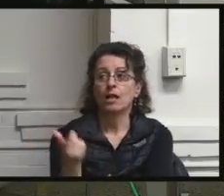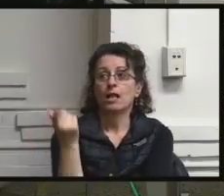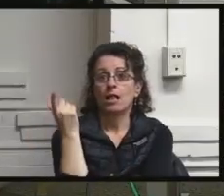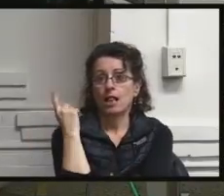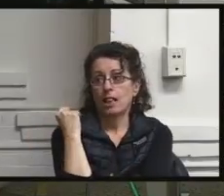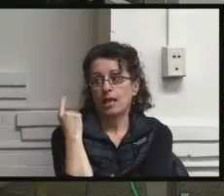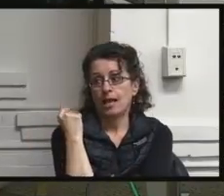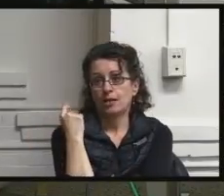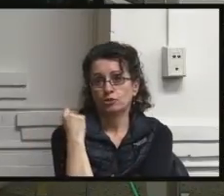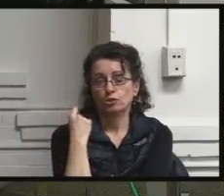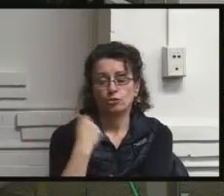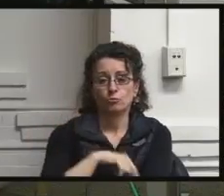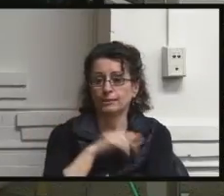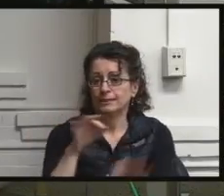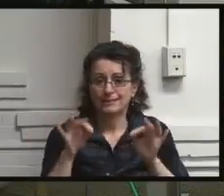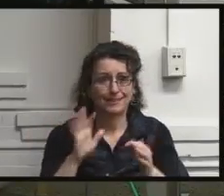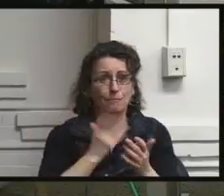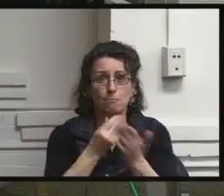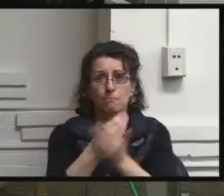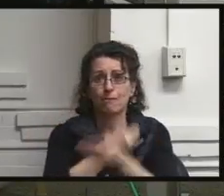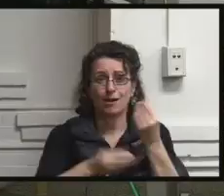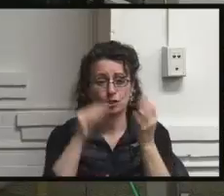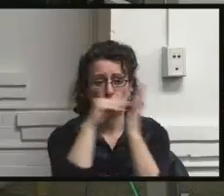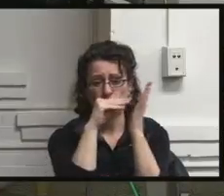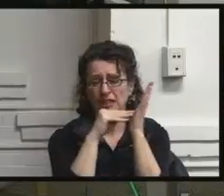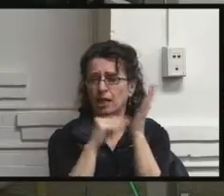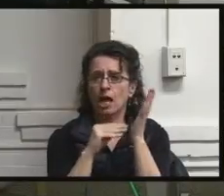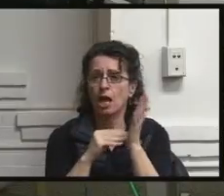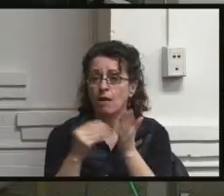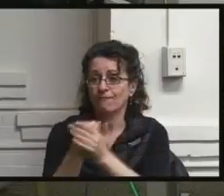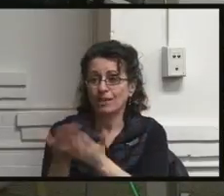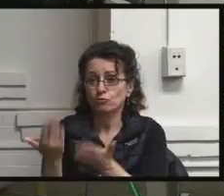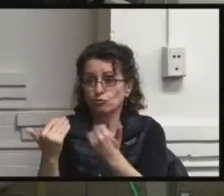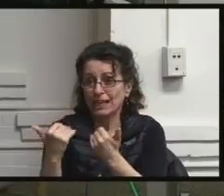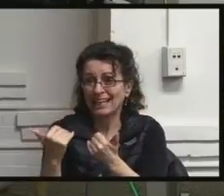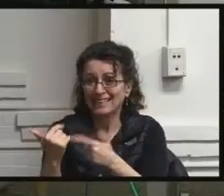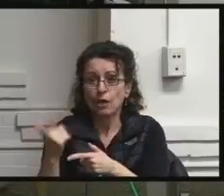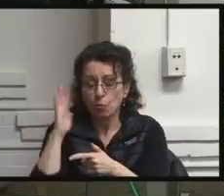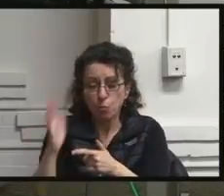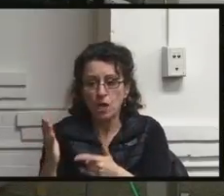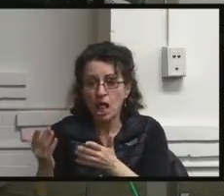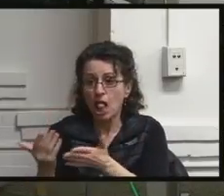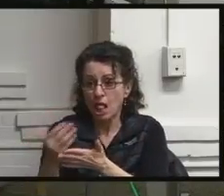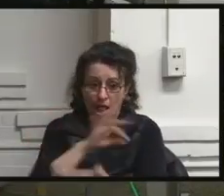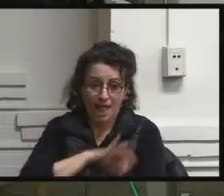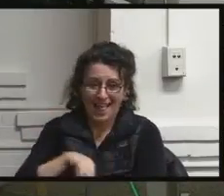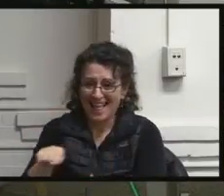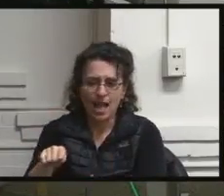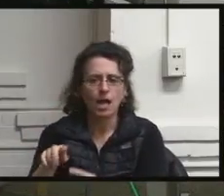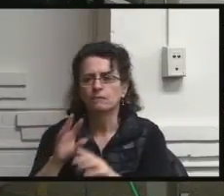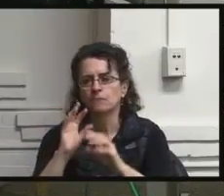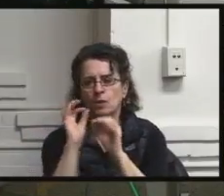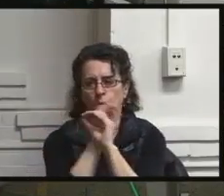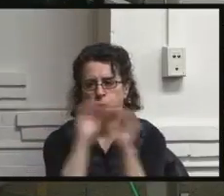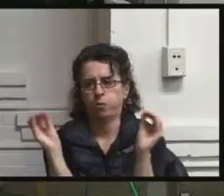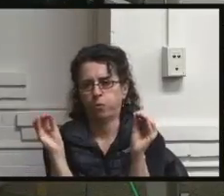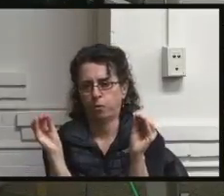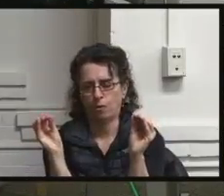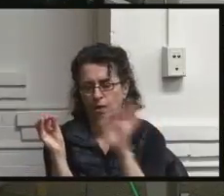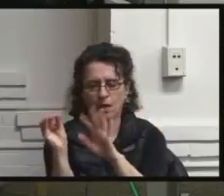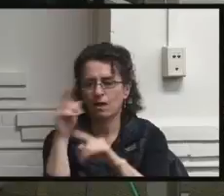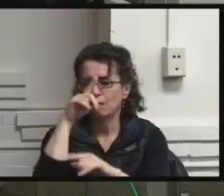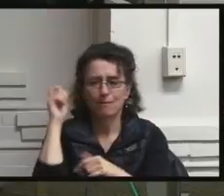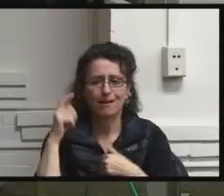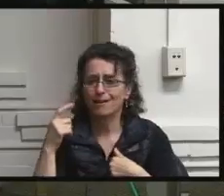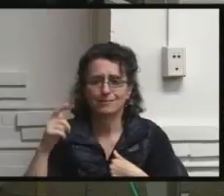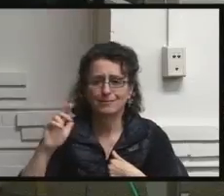didn't put fundraising in there because we are so abysmal at it, at least we were. And so from the standpoint, when you